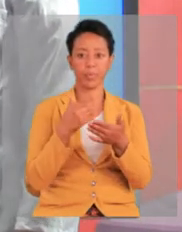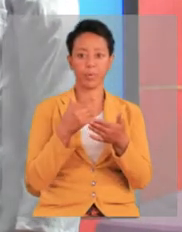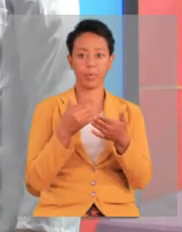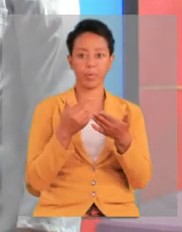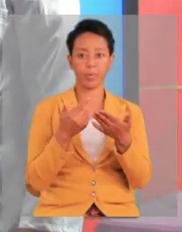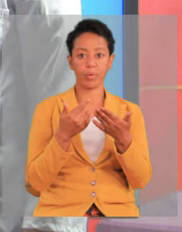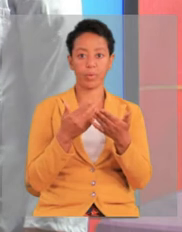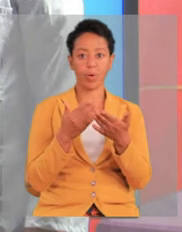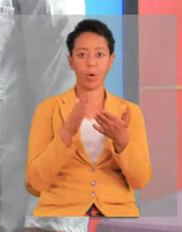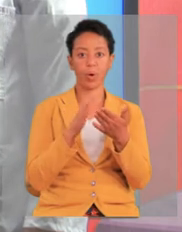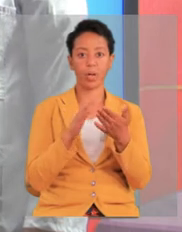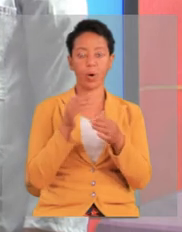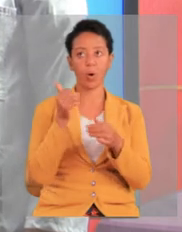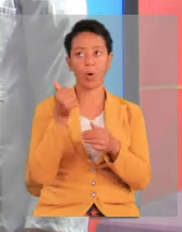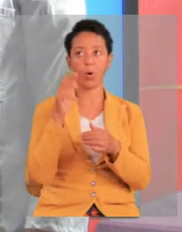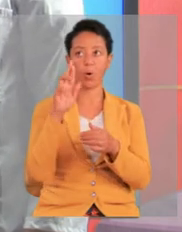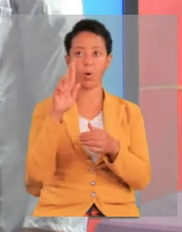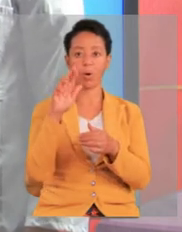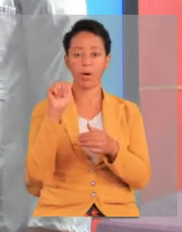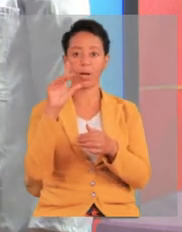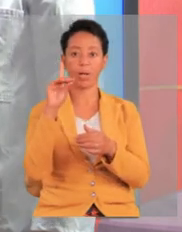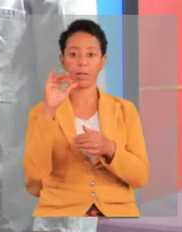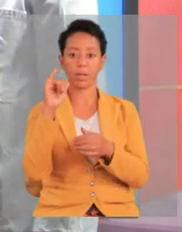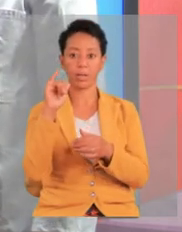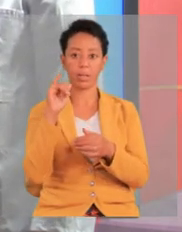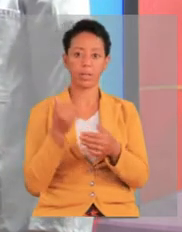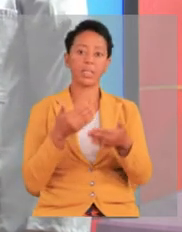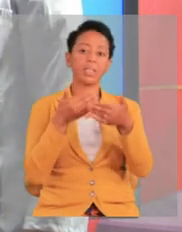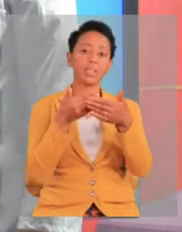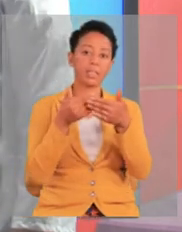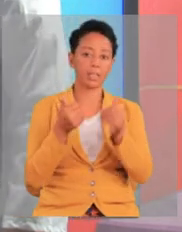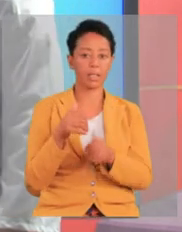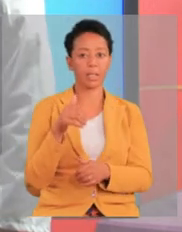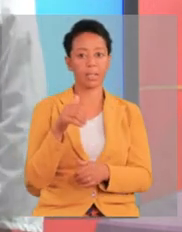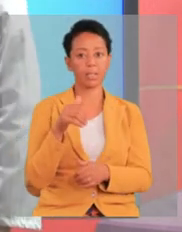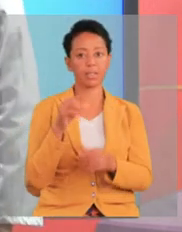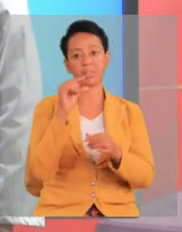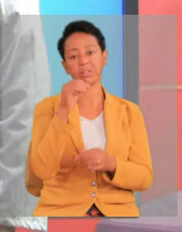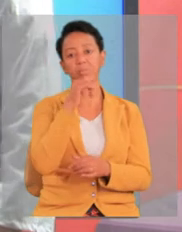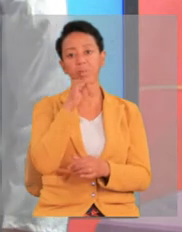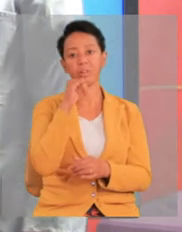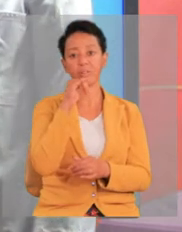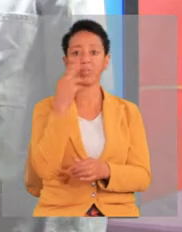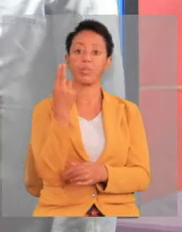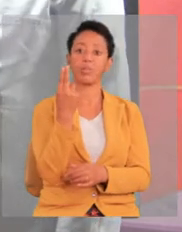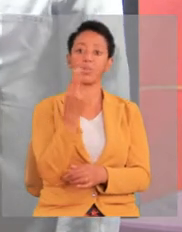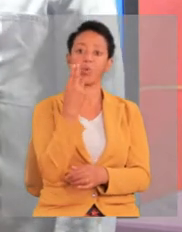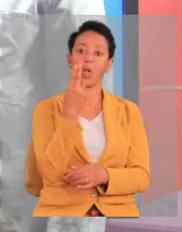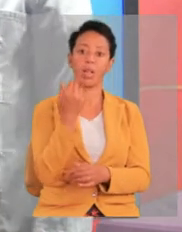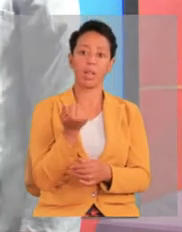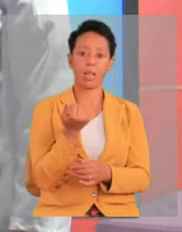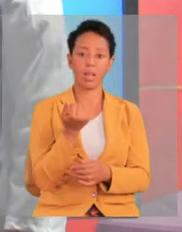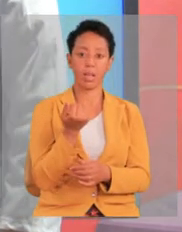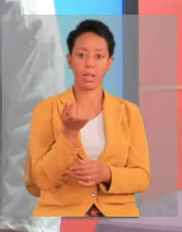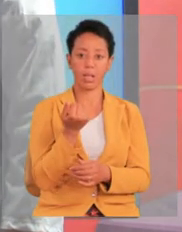okay, already, recently. There are some adverbs that usually